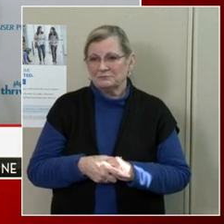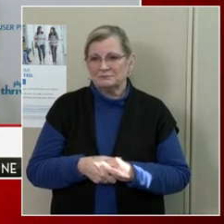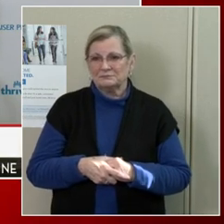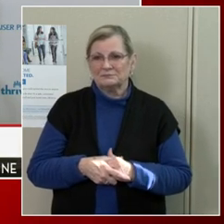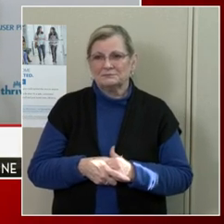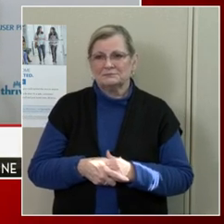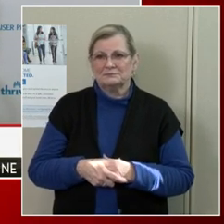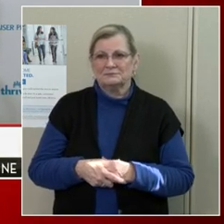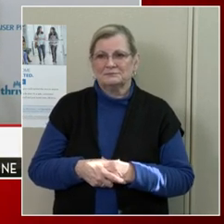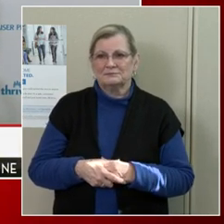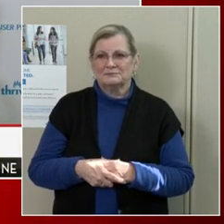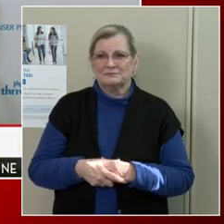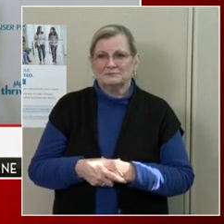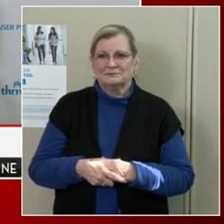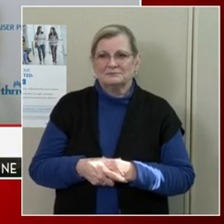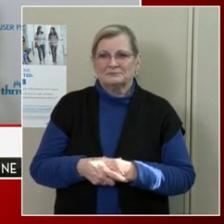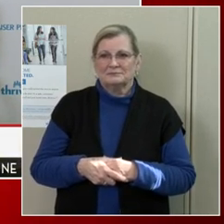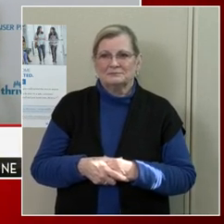Wow.